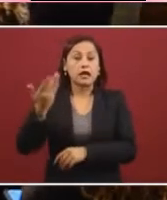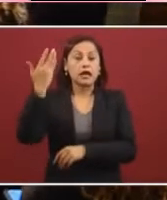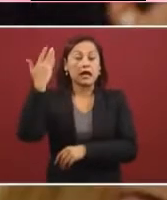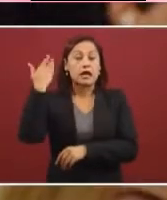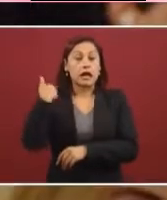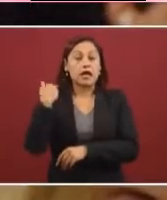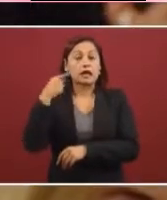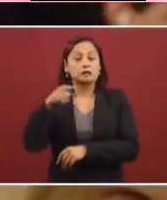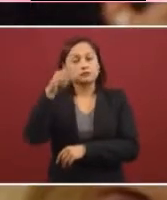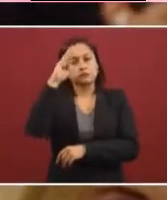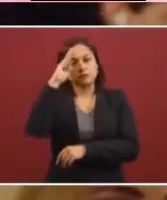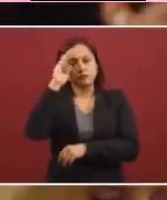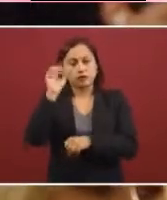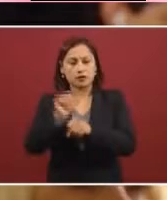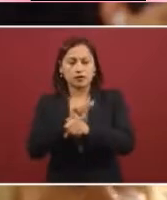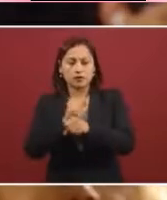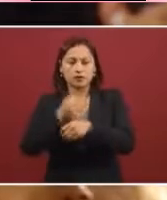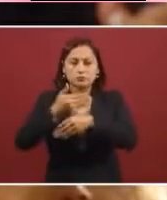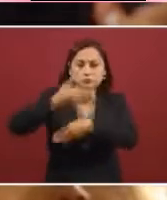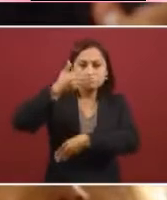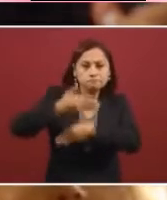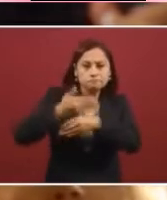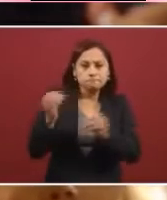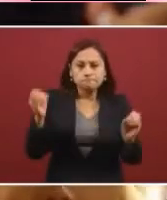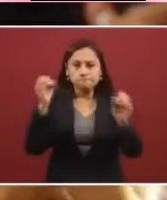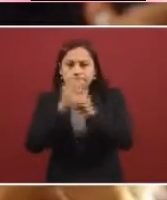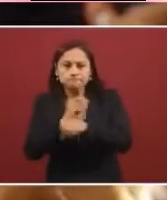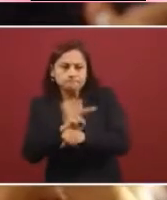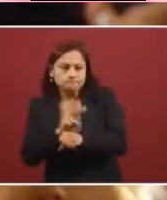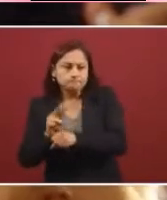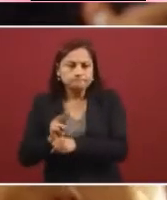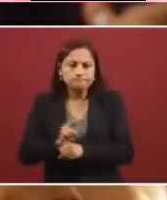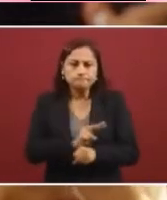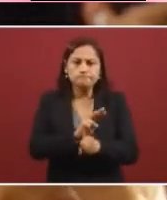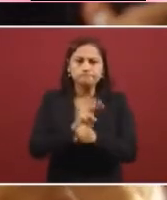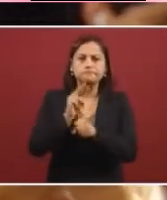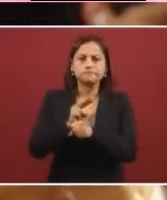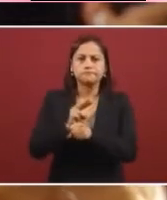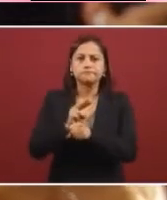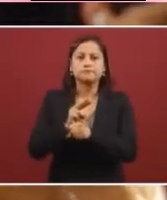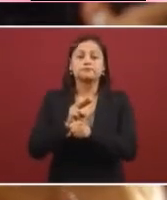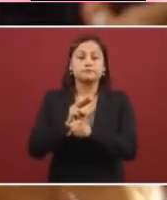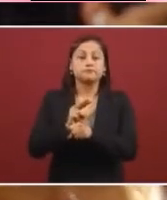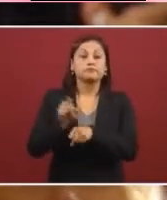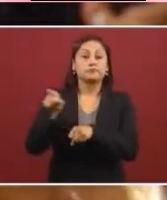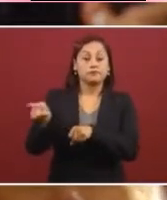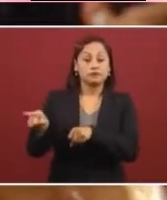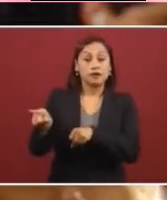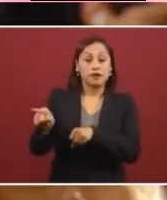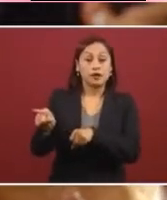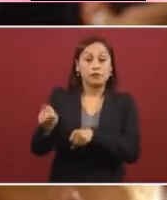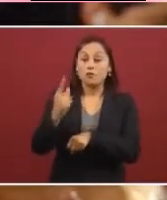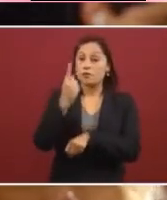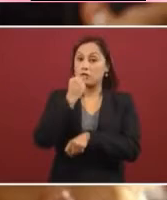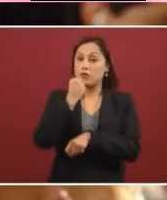Sometimes they used to follow you for different things like dark windows or